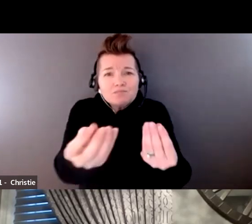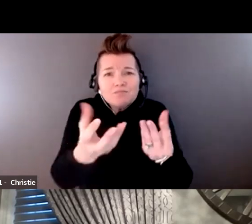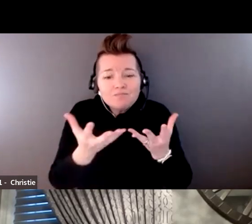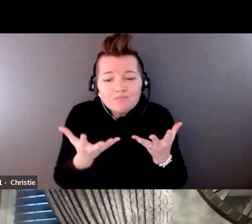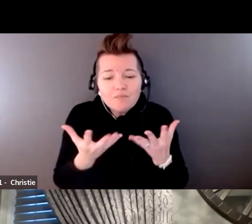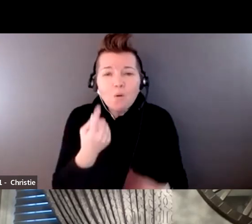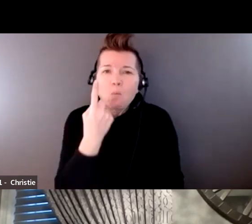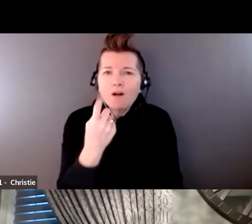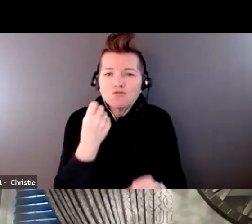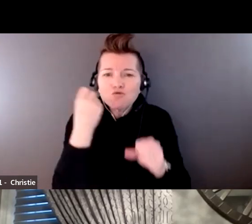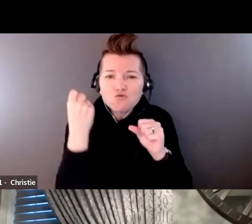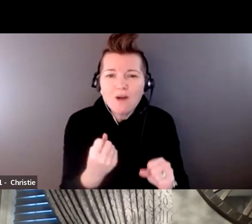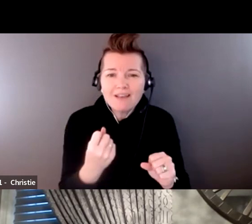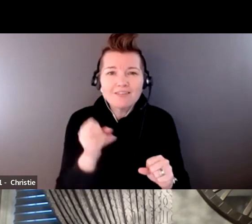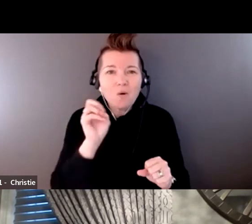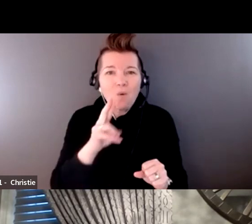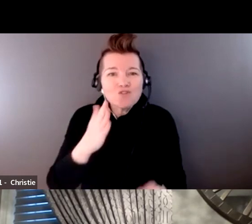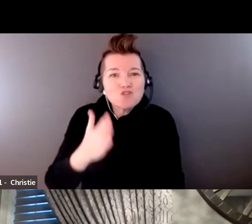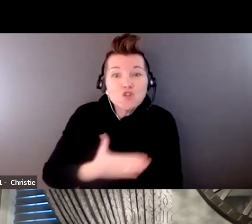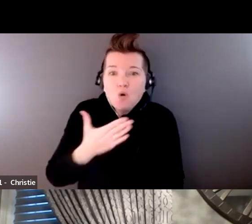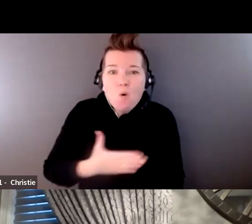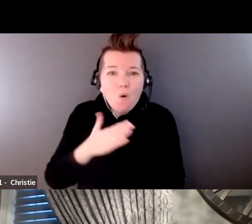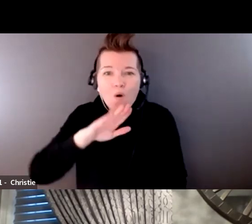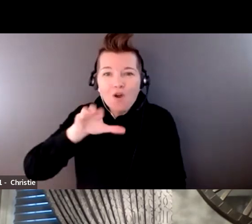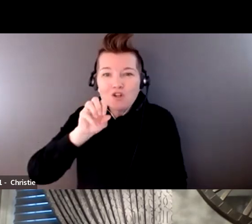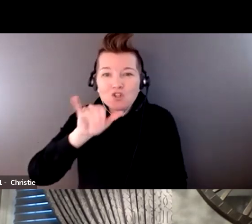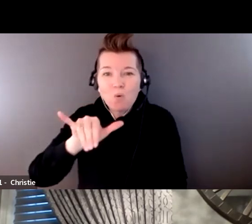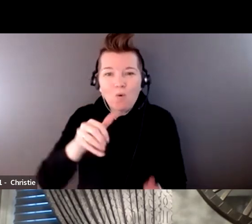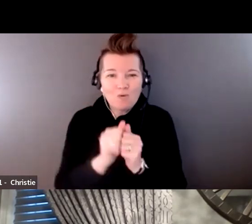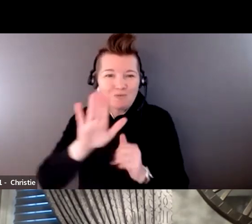strength or joy from your community. And I'll start with Delaney.